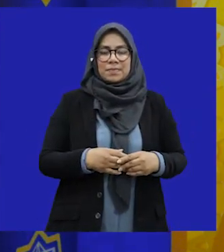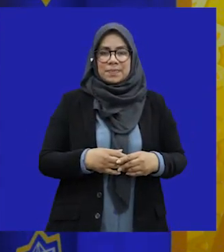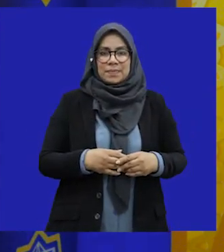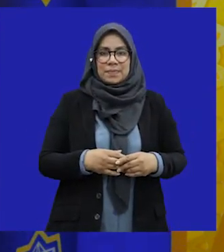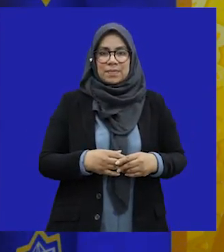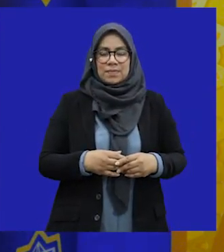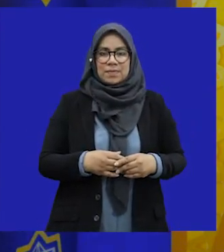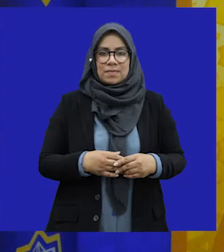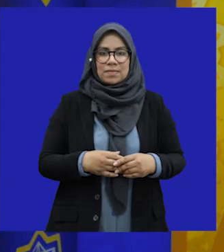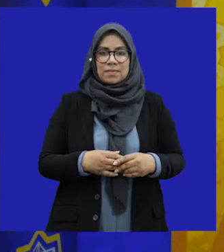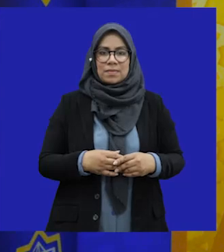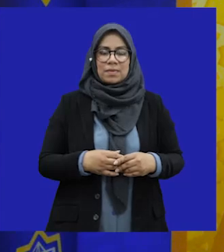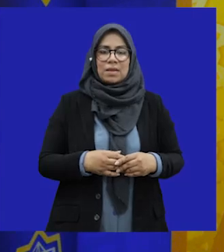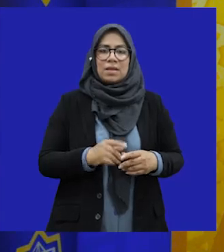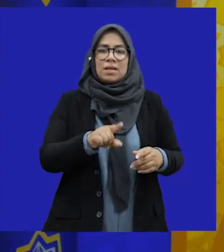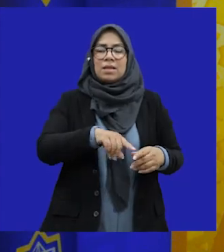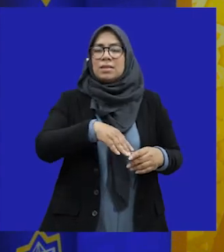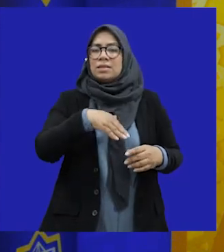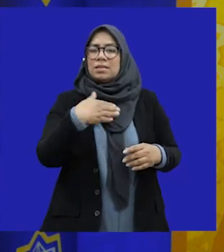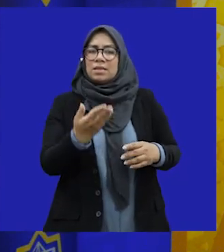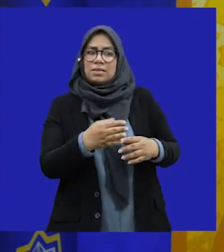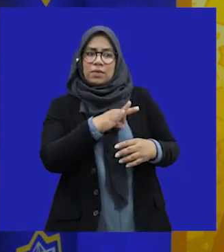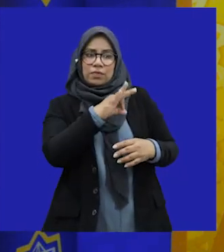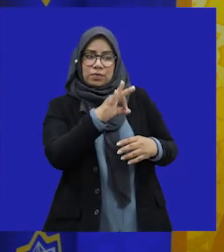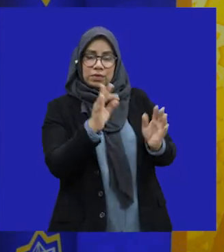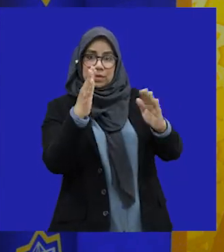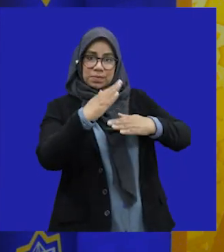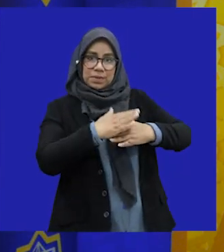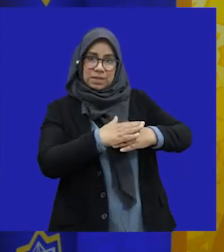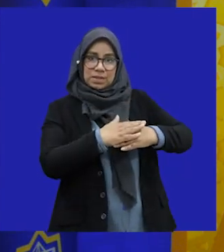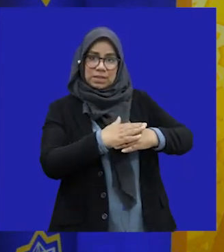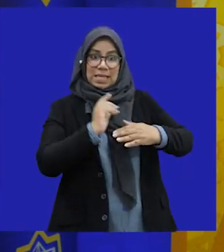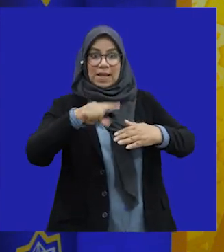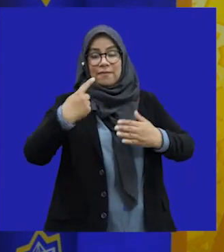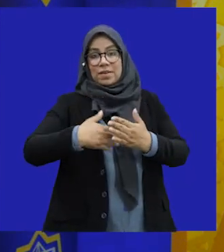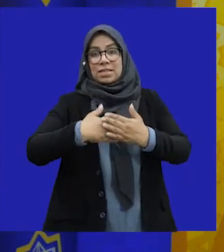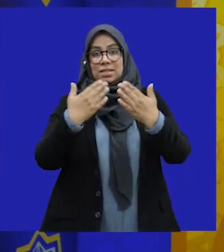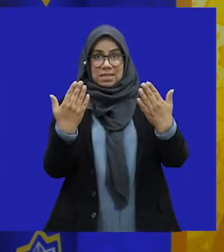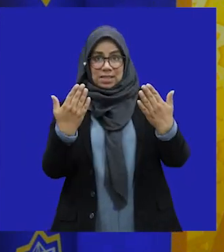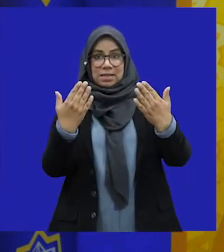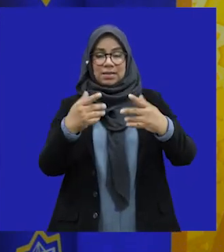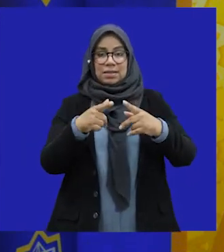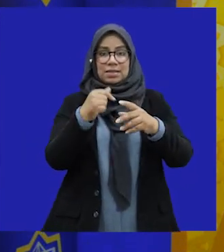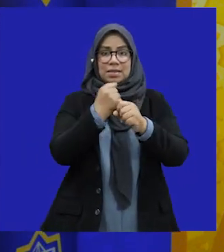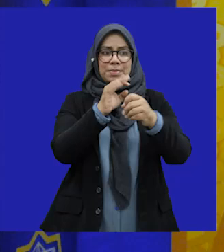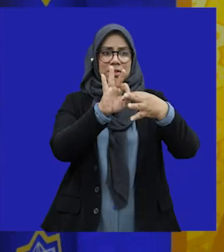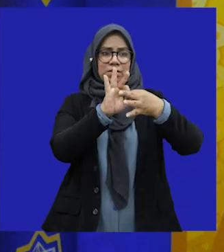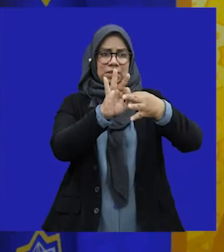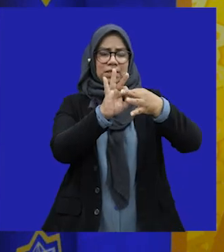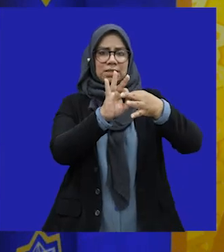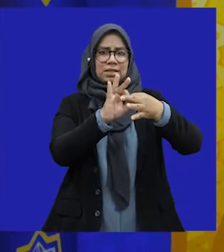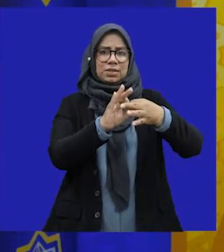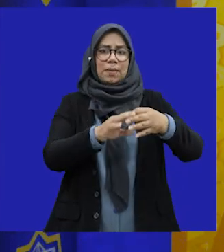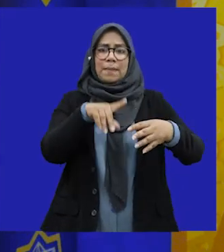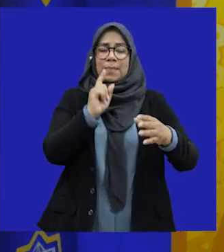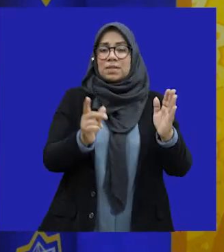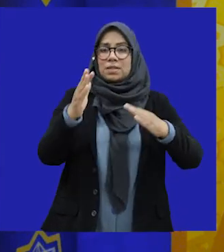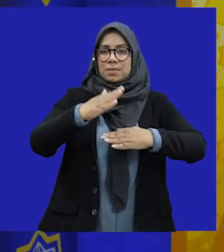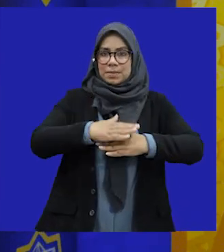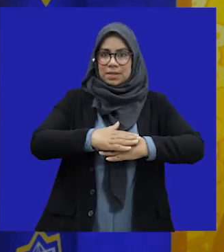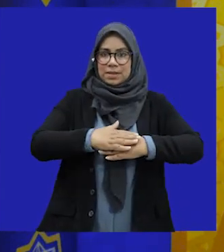the virtues of a voluntary prayer that is observed daily and is related to the obligatory